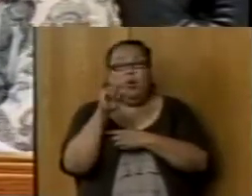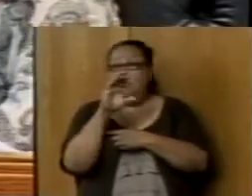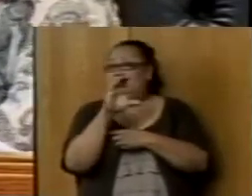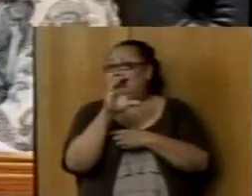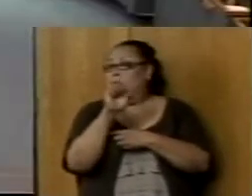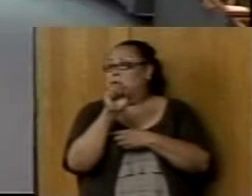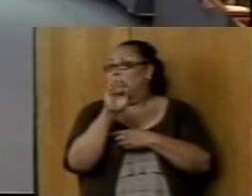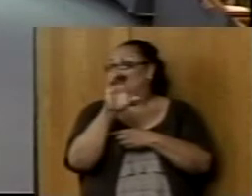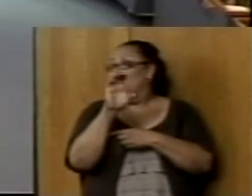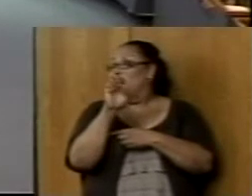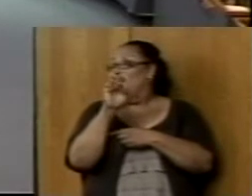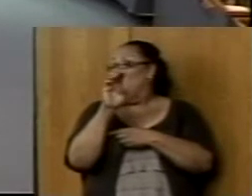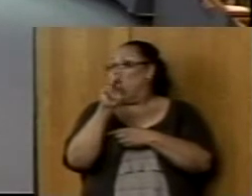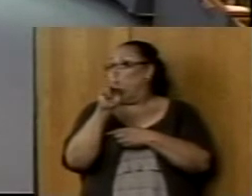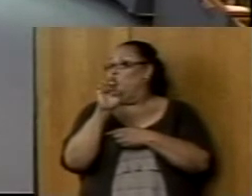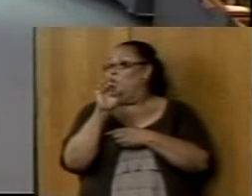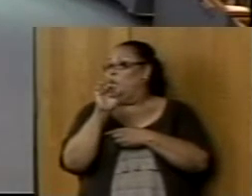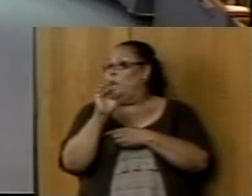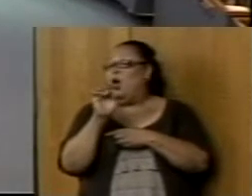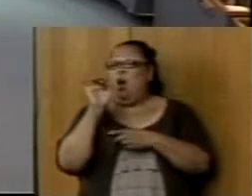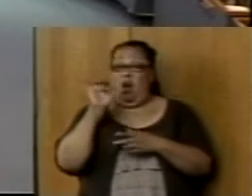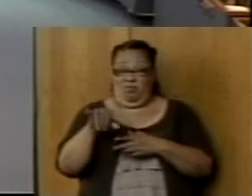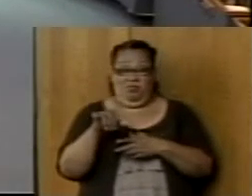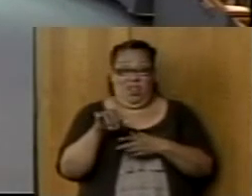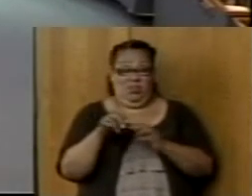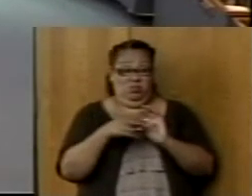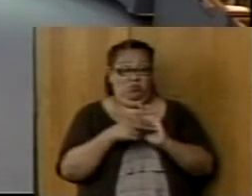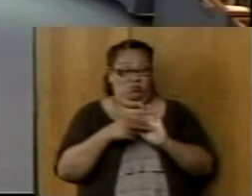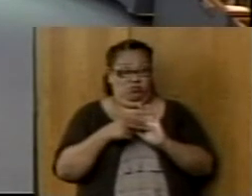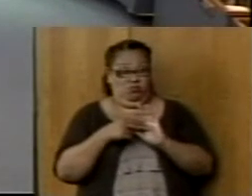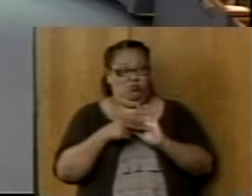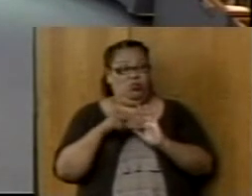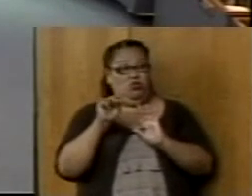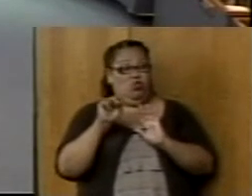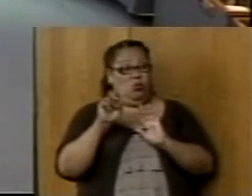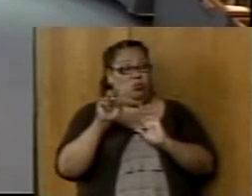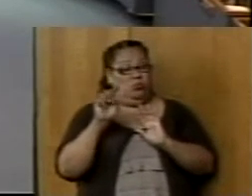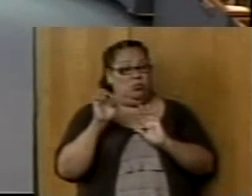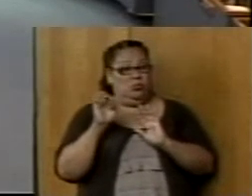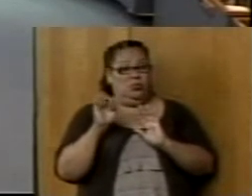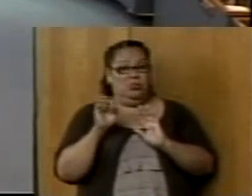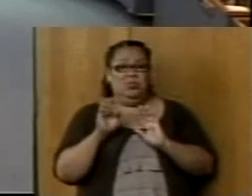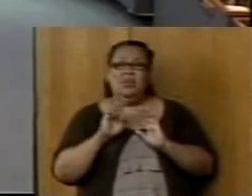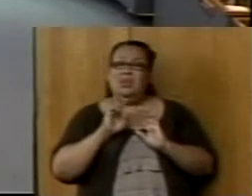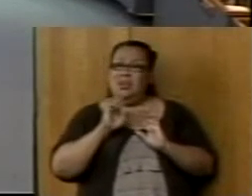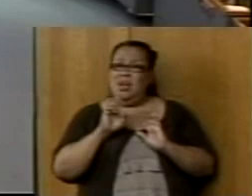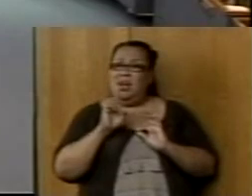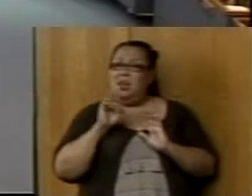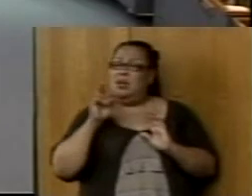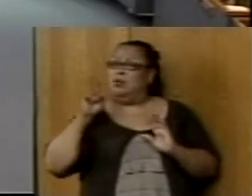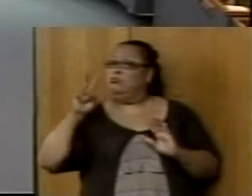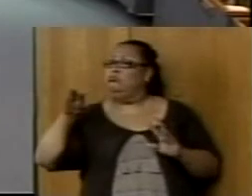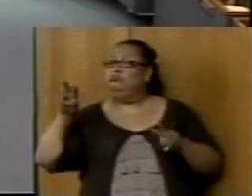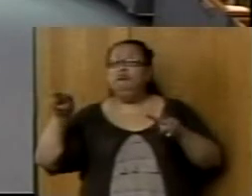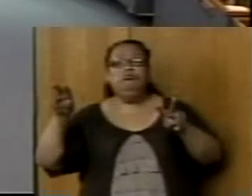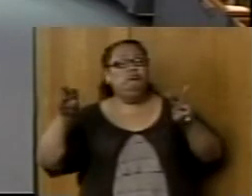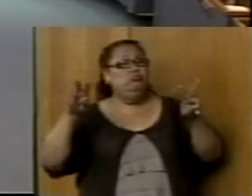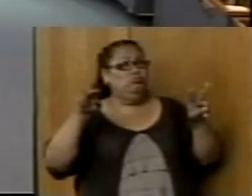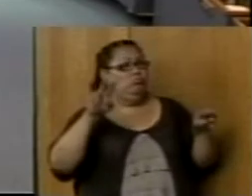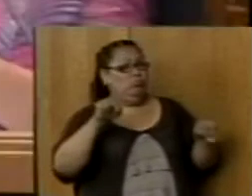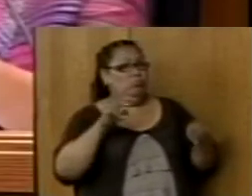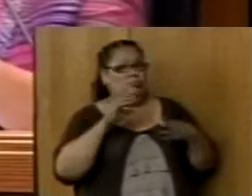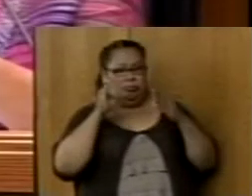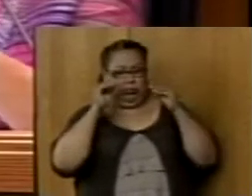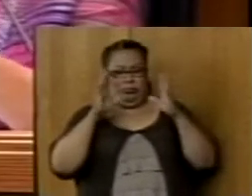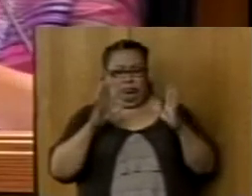point. Mrs. Peña? On that note, Dr. Montoya, have we actually gone out and looked at all our teachers who are using